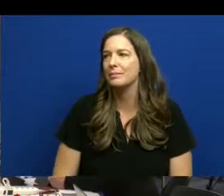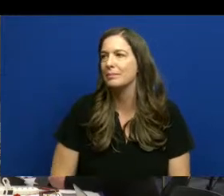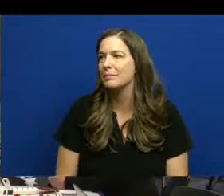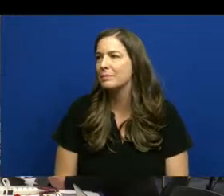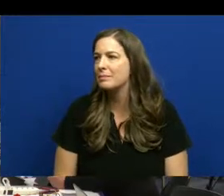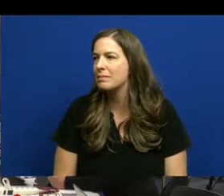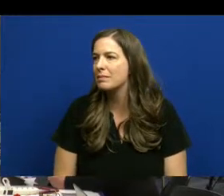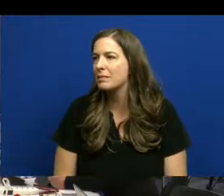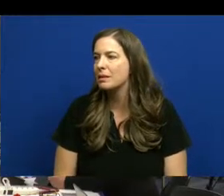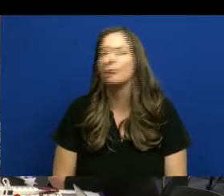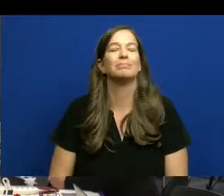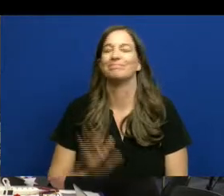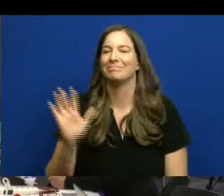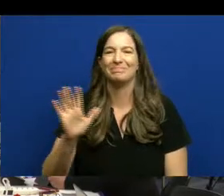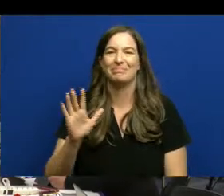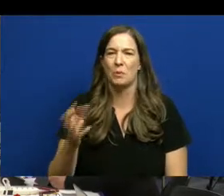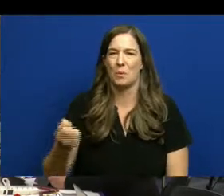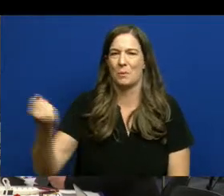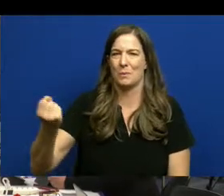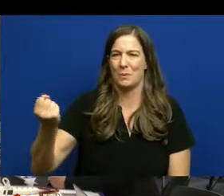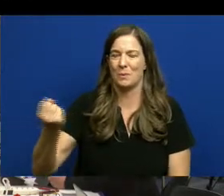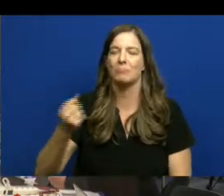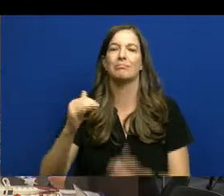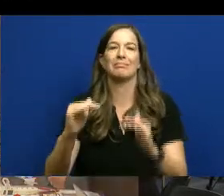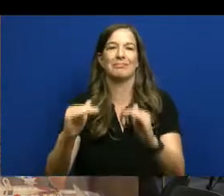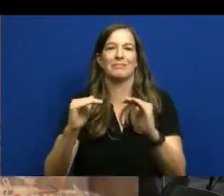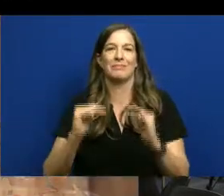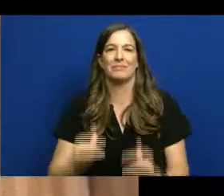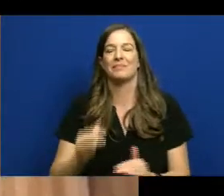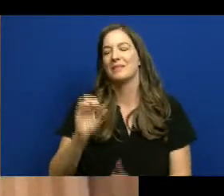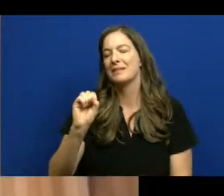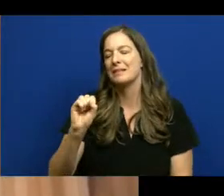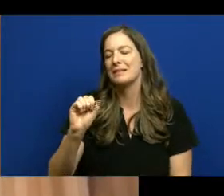Okay, let's go to Samantha Moore.